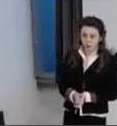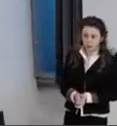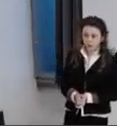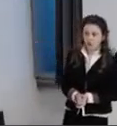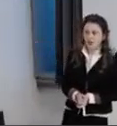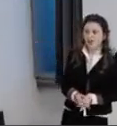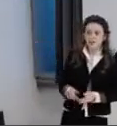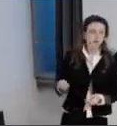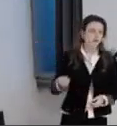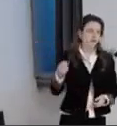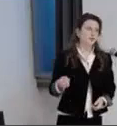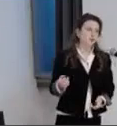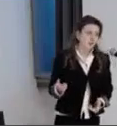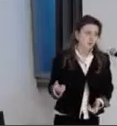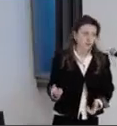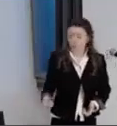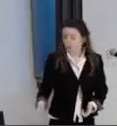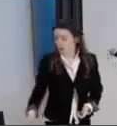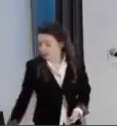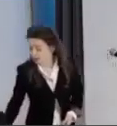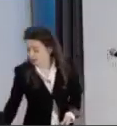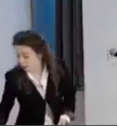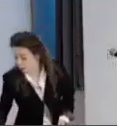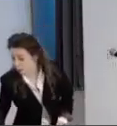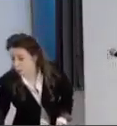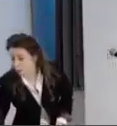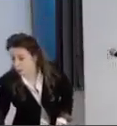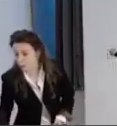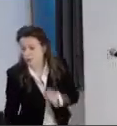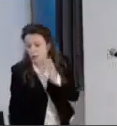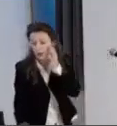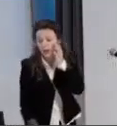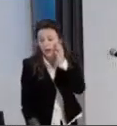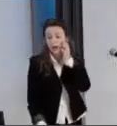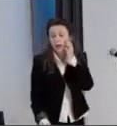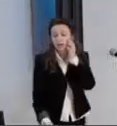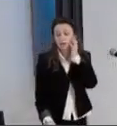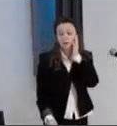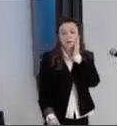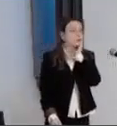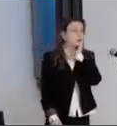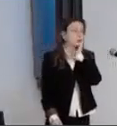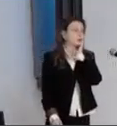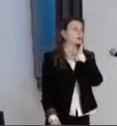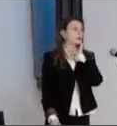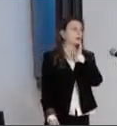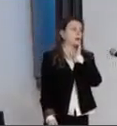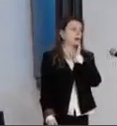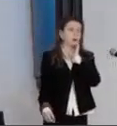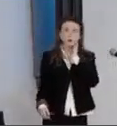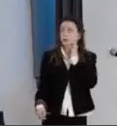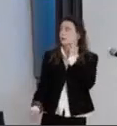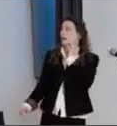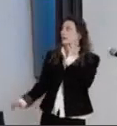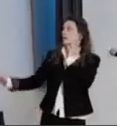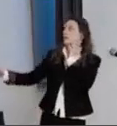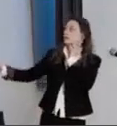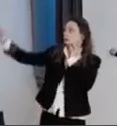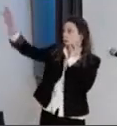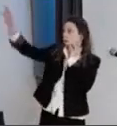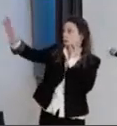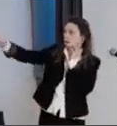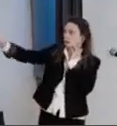Christian Dior. And it's called Jardin Fleuri because it's meant to reproduce Van Gogh's Jardin Fleuri art.